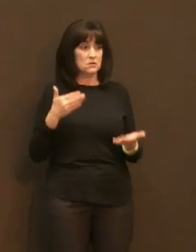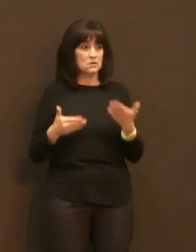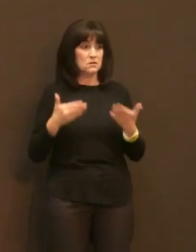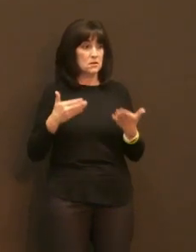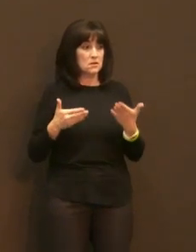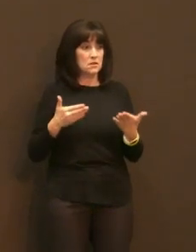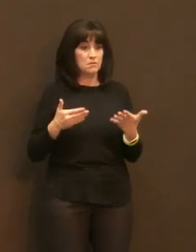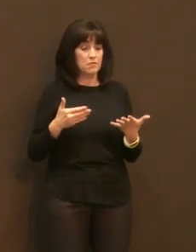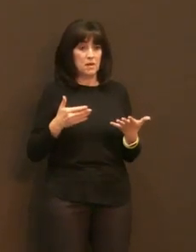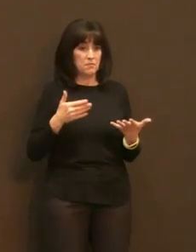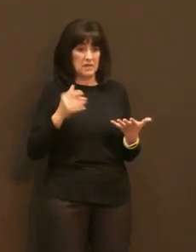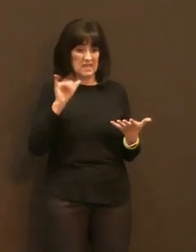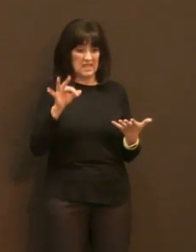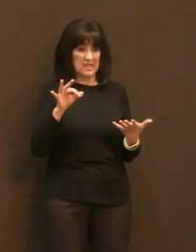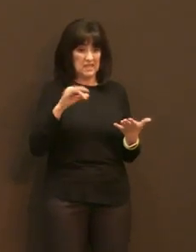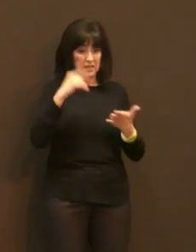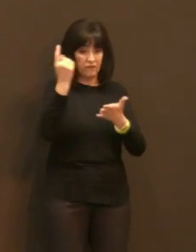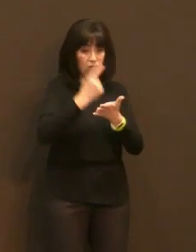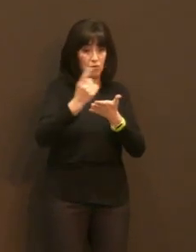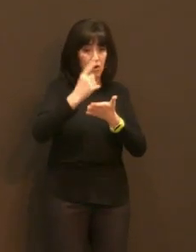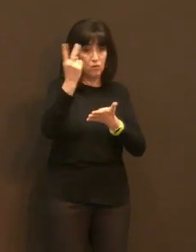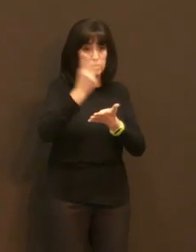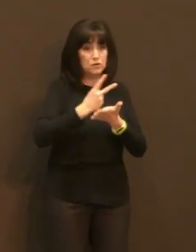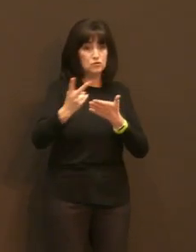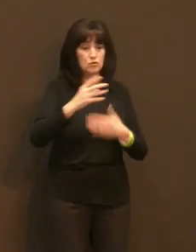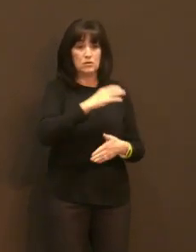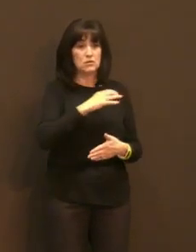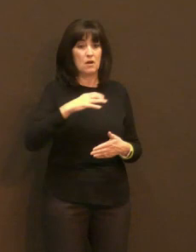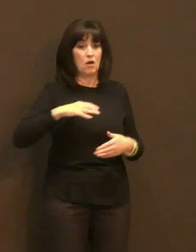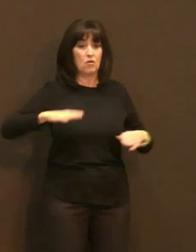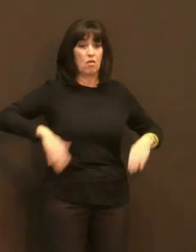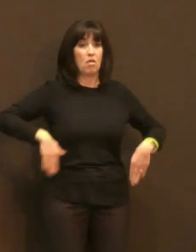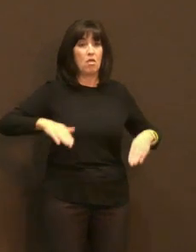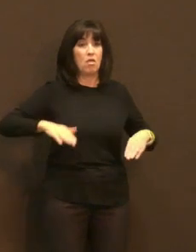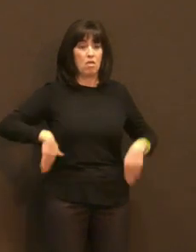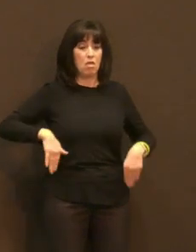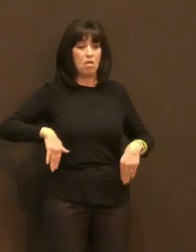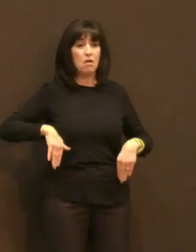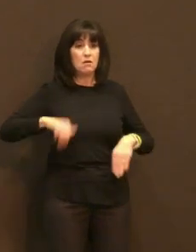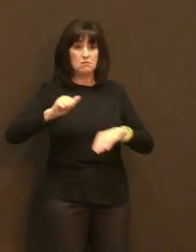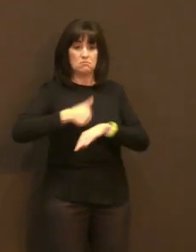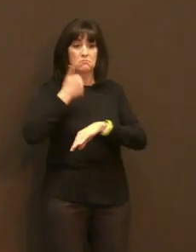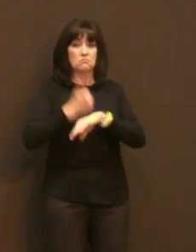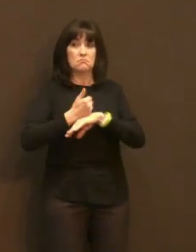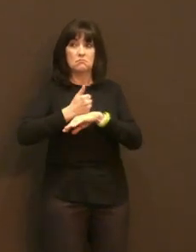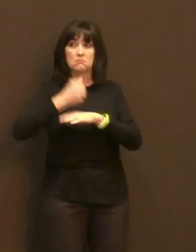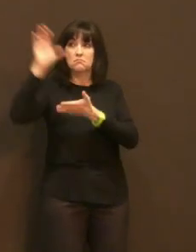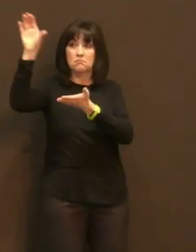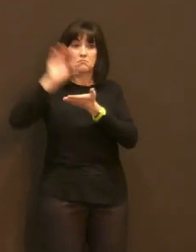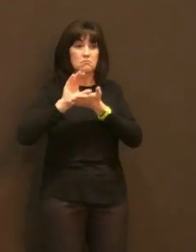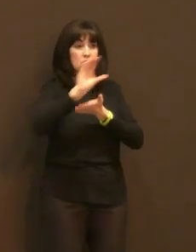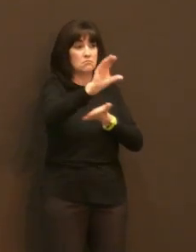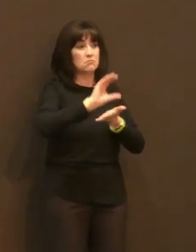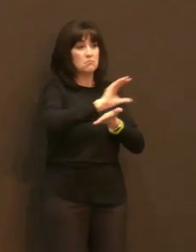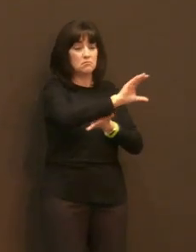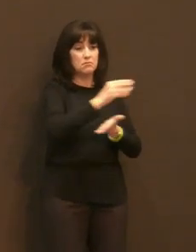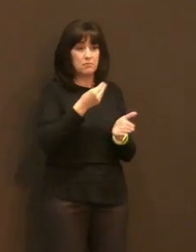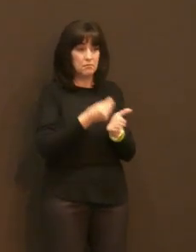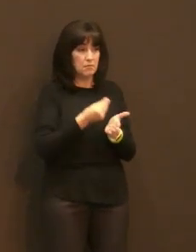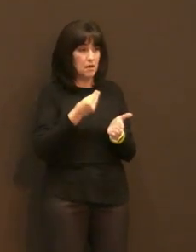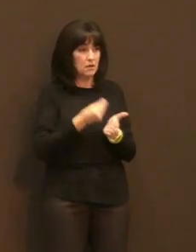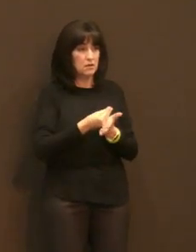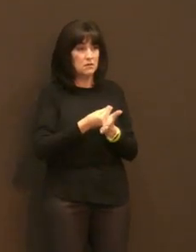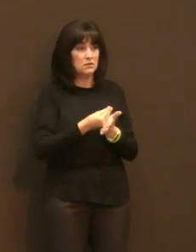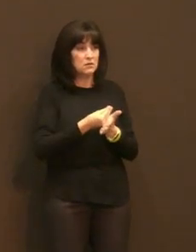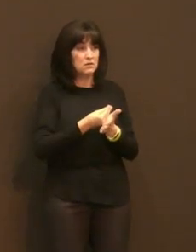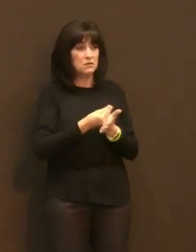doesn't reallocate more funds for PPP, and since that's one of the hallmark programs to protect small businesses, I'm wondering if there's any aptitude